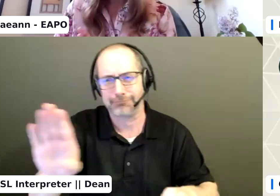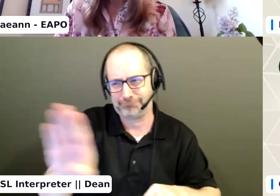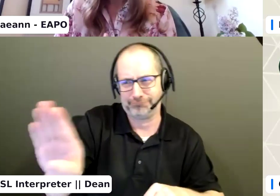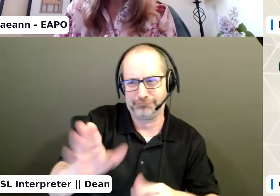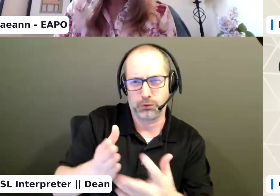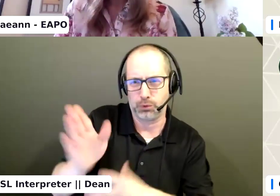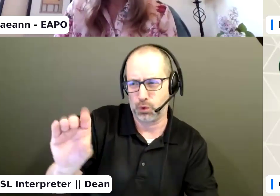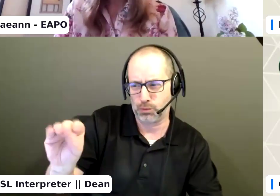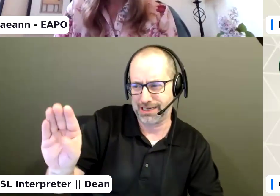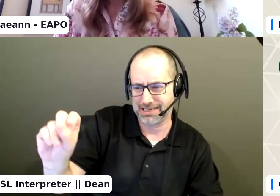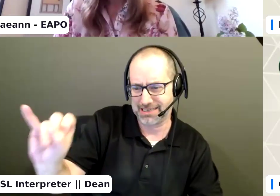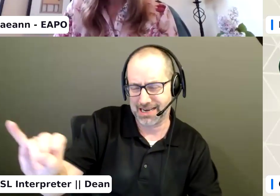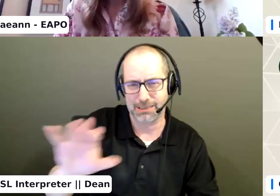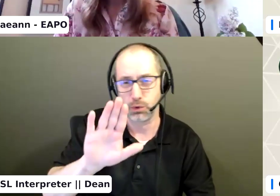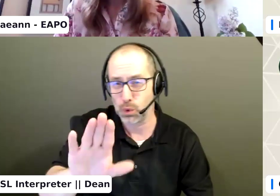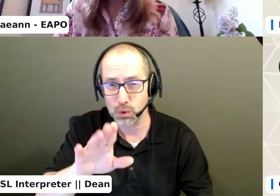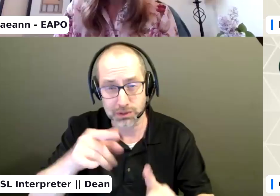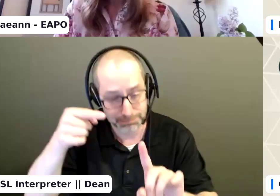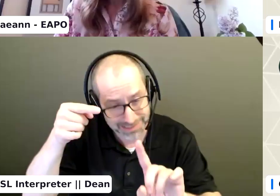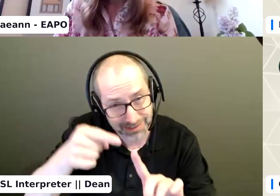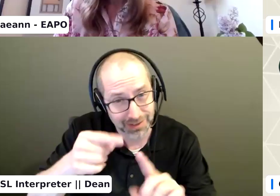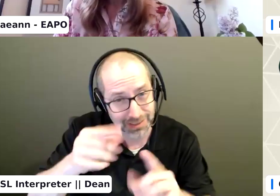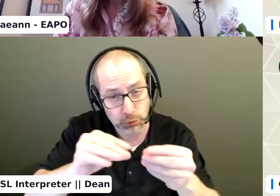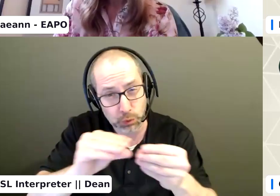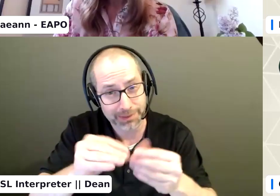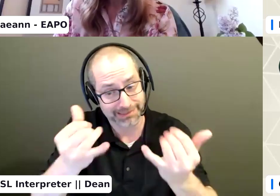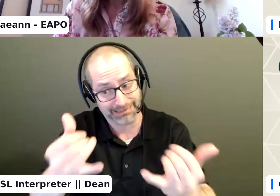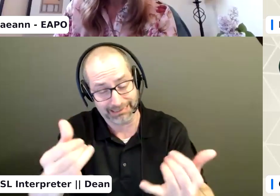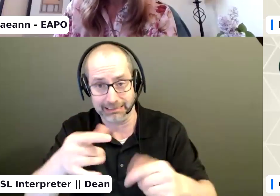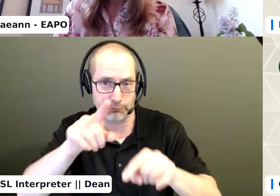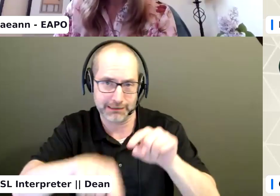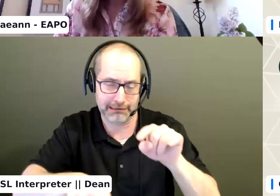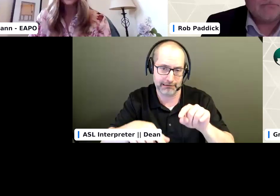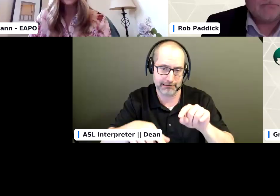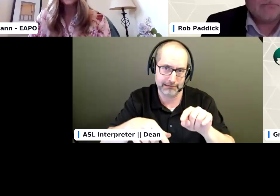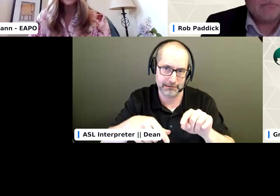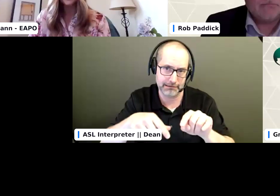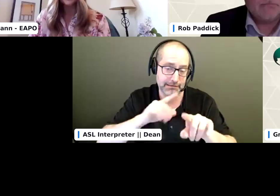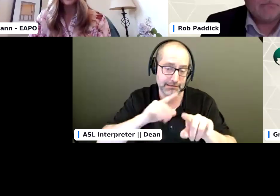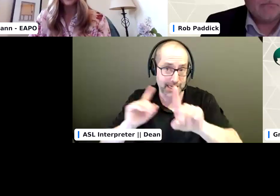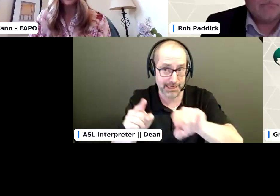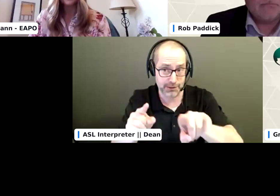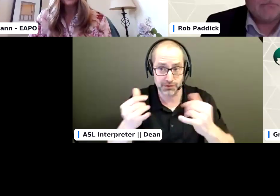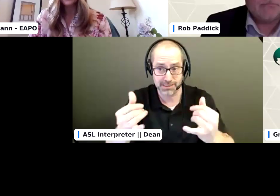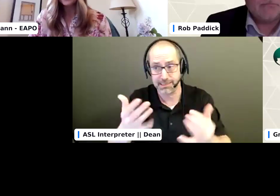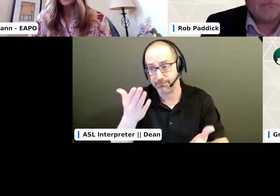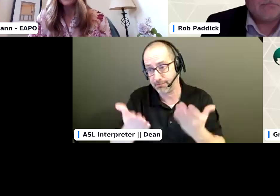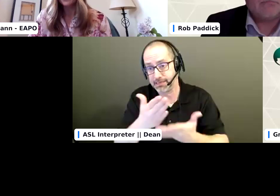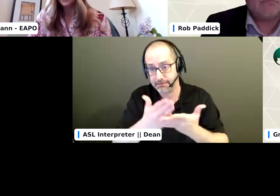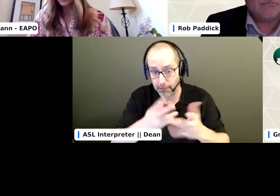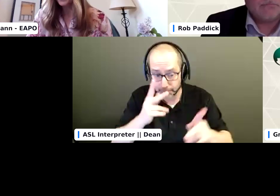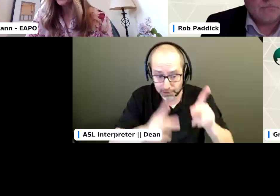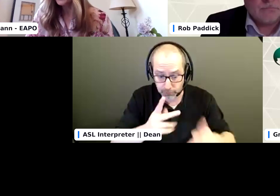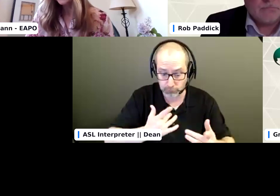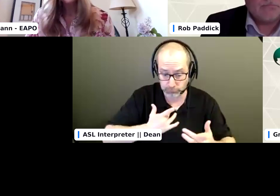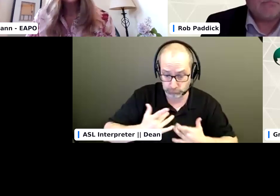because we don't have time to go into specific cases with people that have situations that they might be interested in